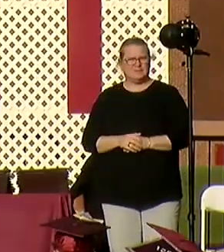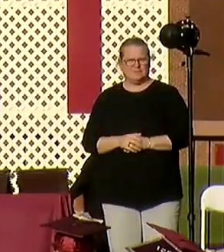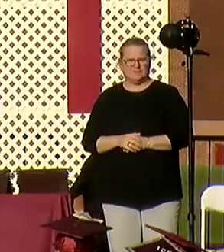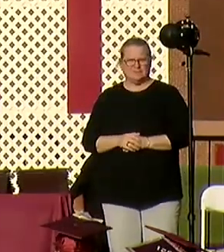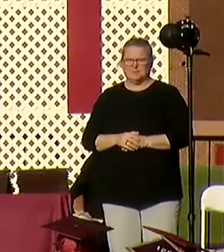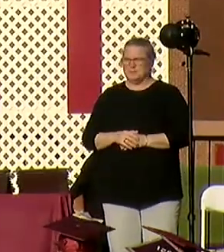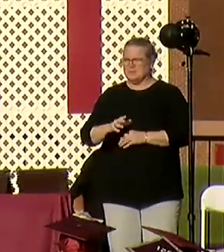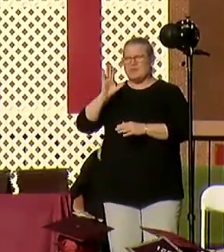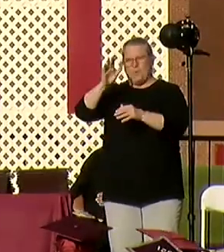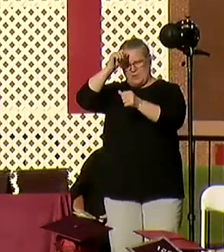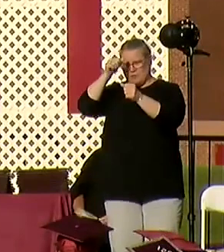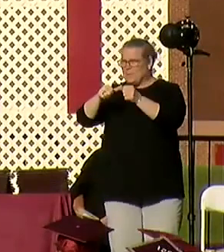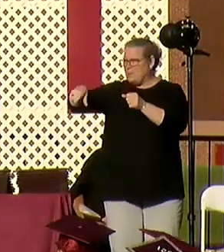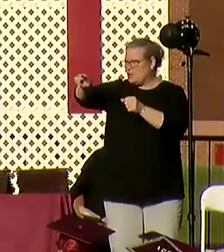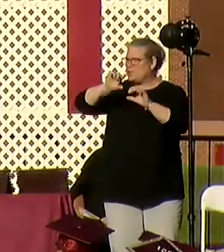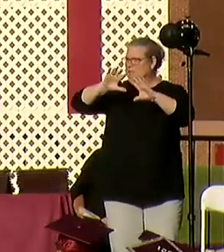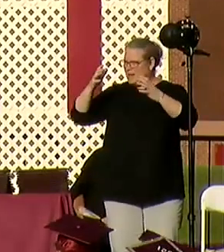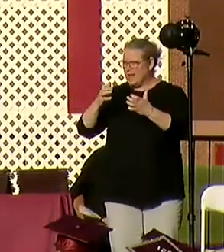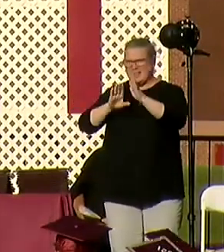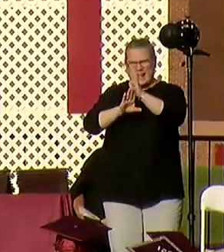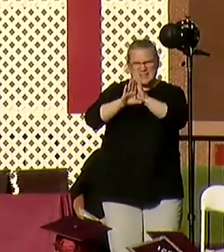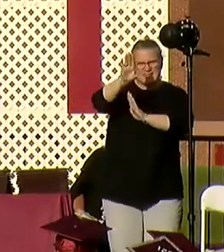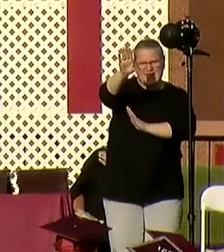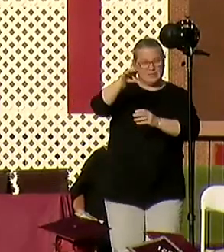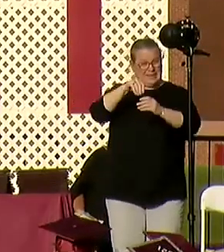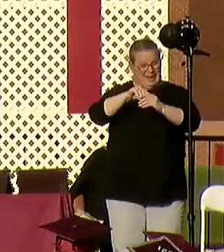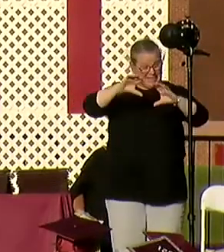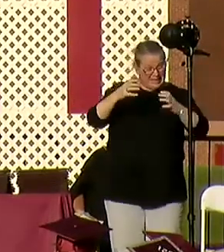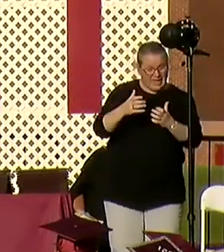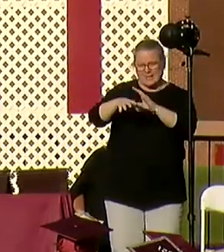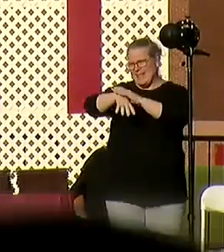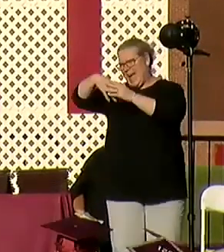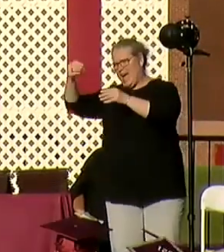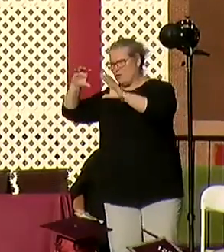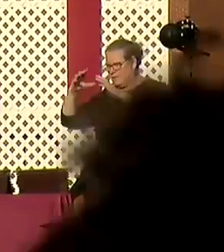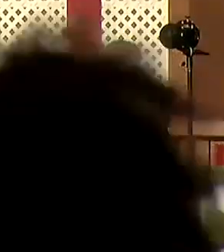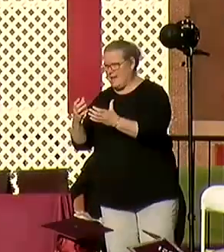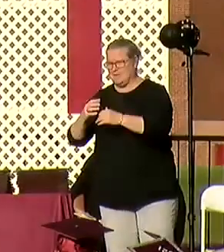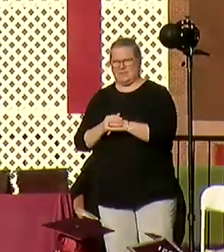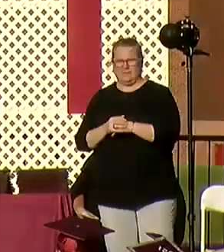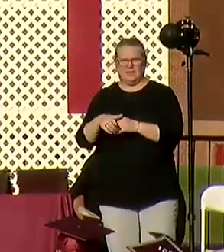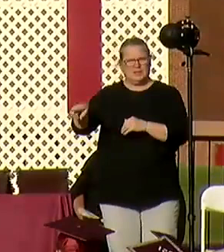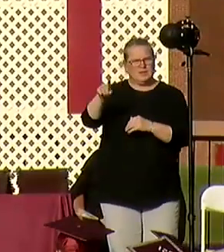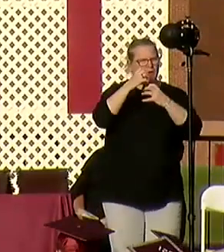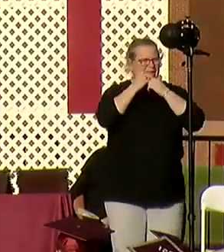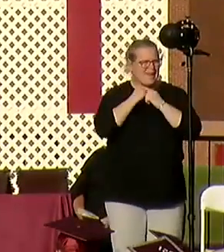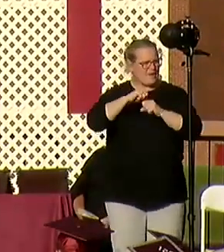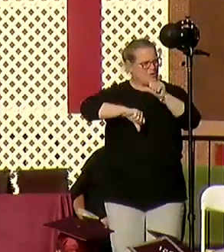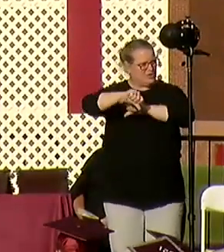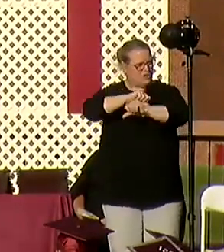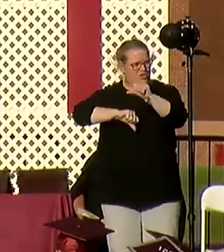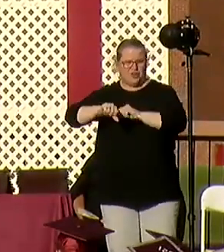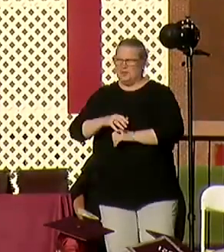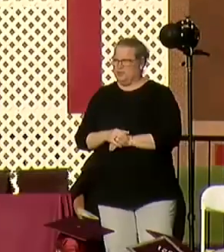remembered as a class that excelled in and out of the classroom, a class that cared for one another, a class